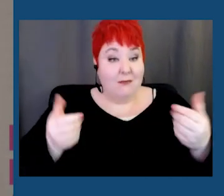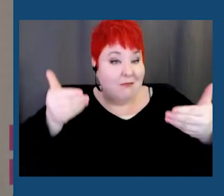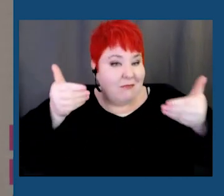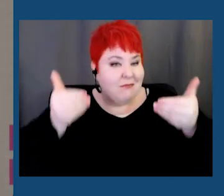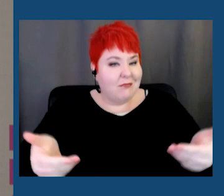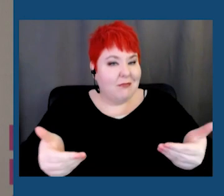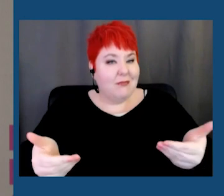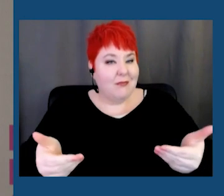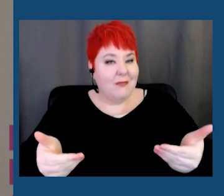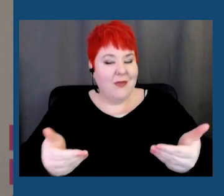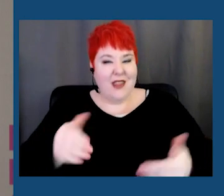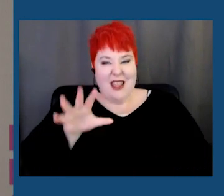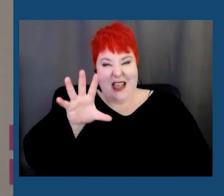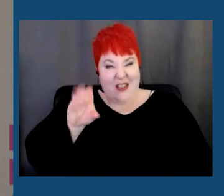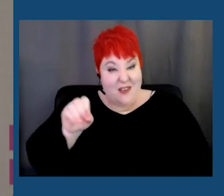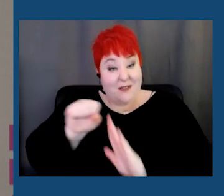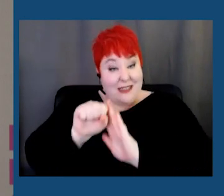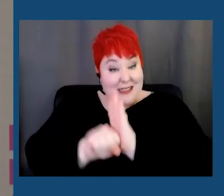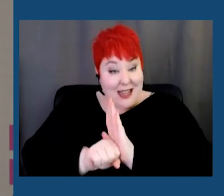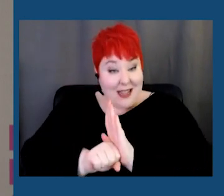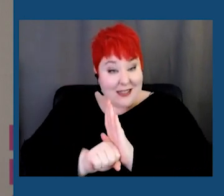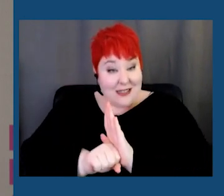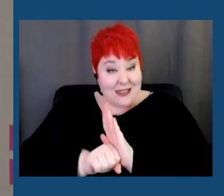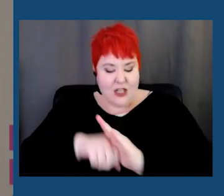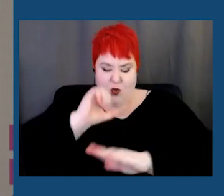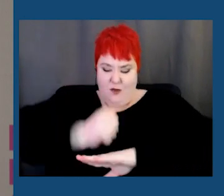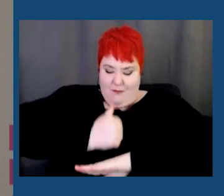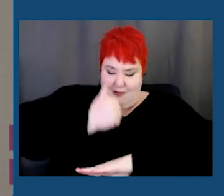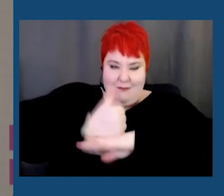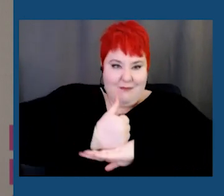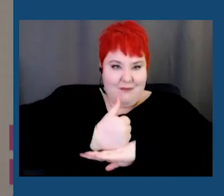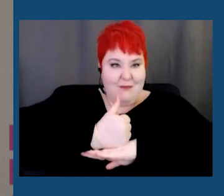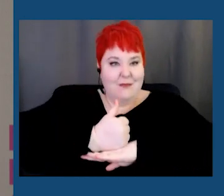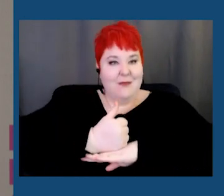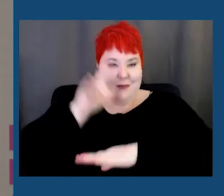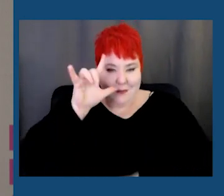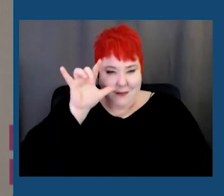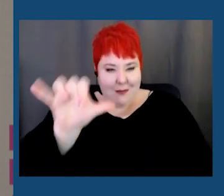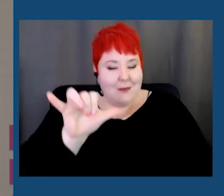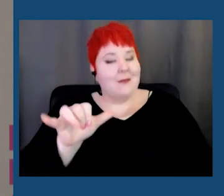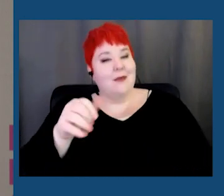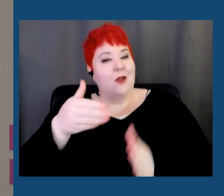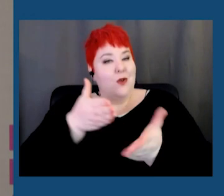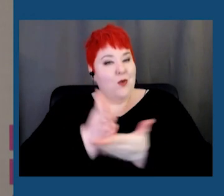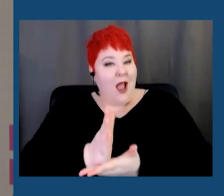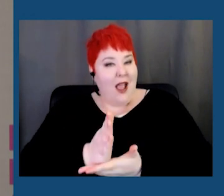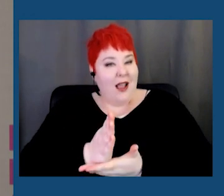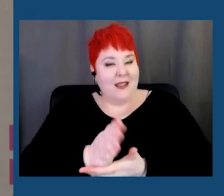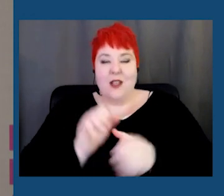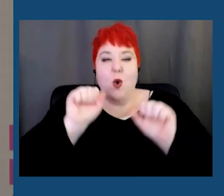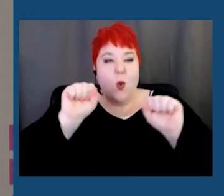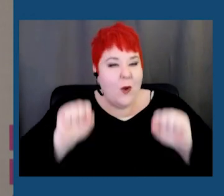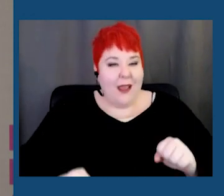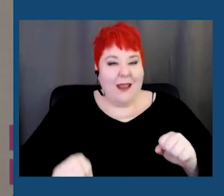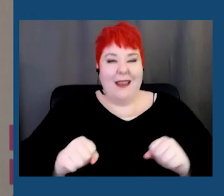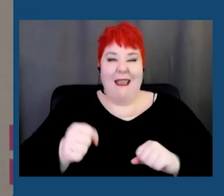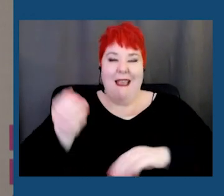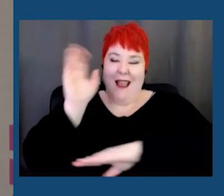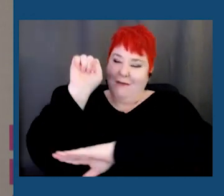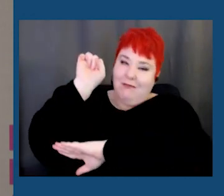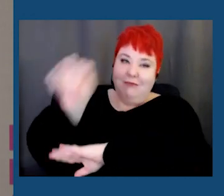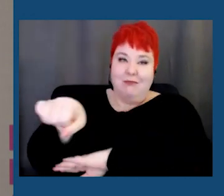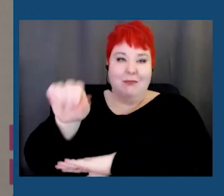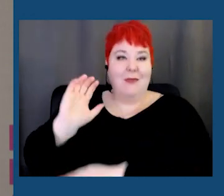individually, 50 states, to enshrine these rights, we can thwart what the Supreme Court is trying to do to our